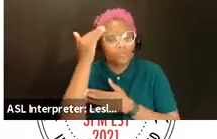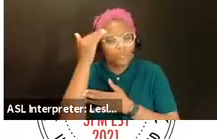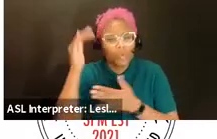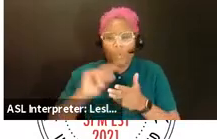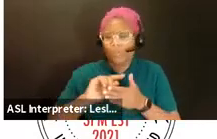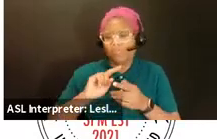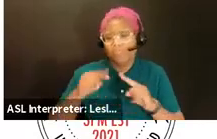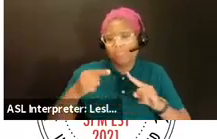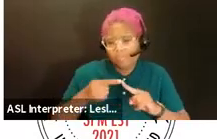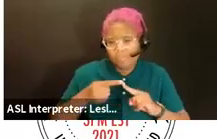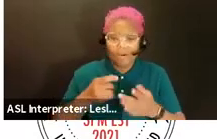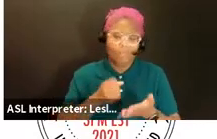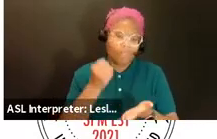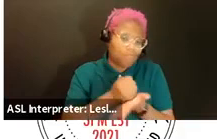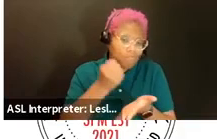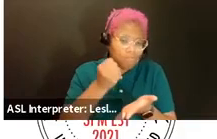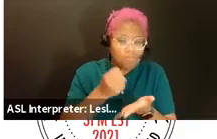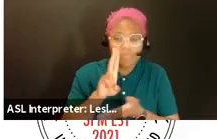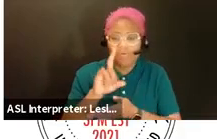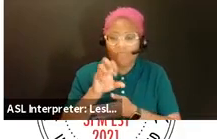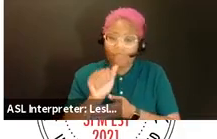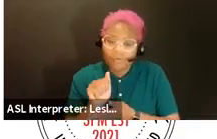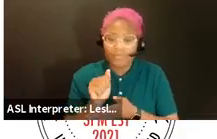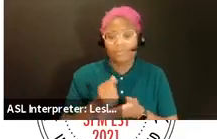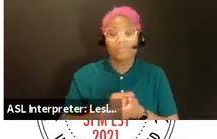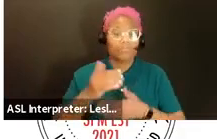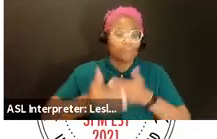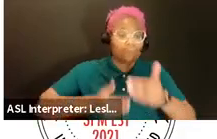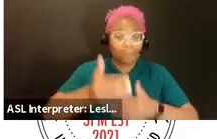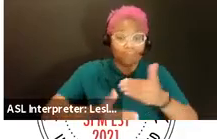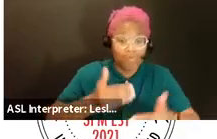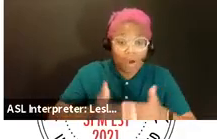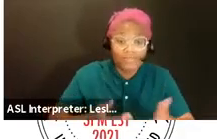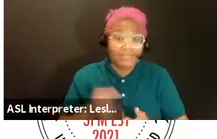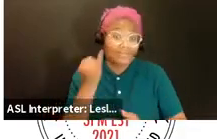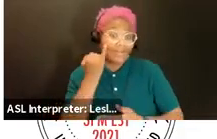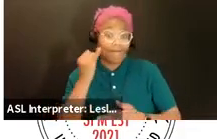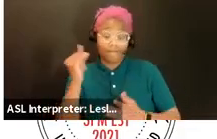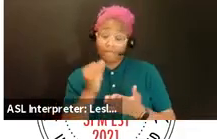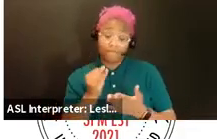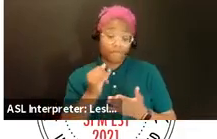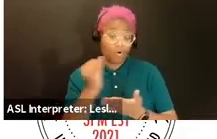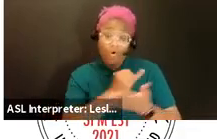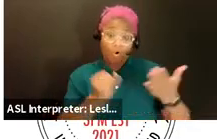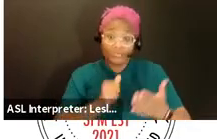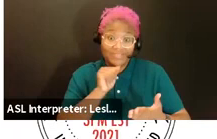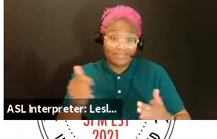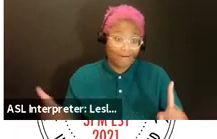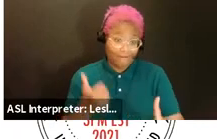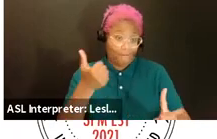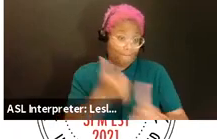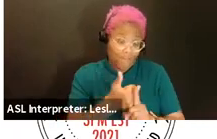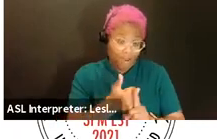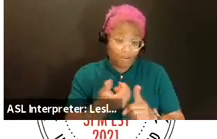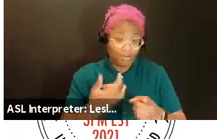right now, especially factors that impact artists who are not subject to the COVID-19 travel restrictions? Well, first of all, I want to point out